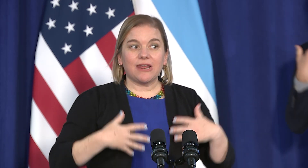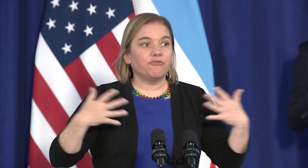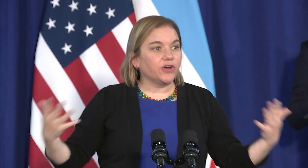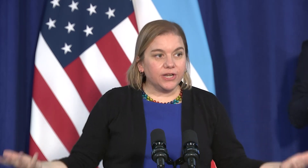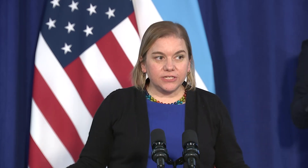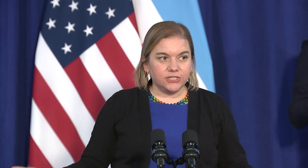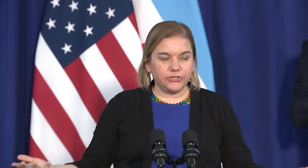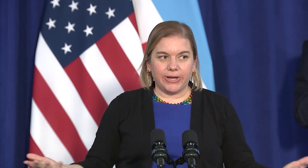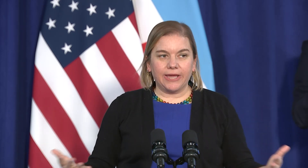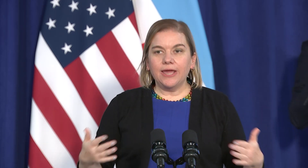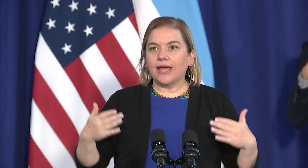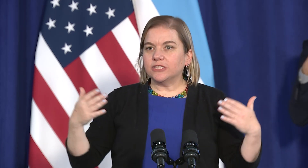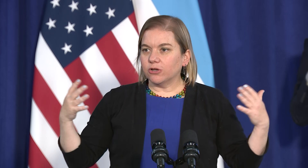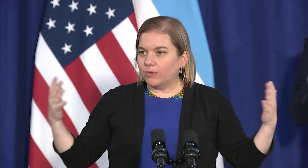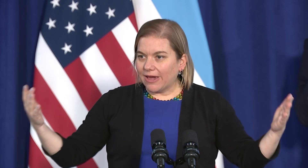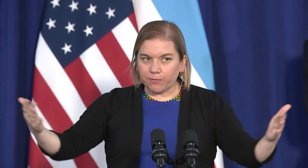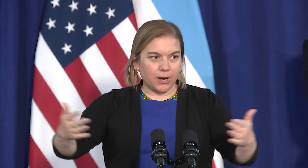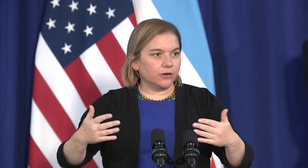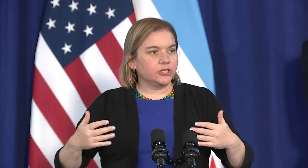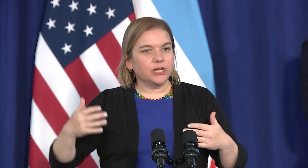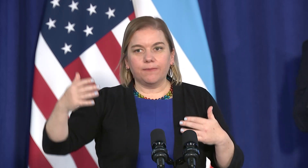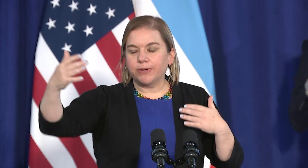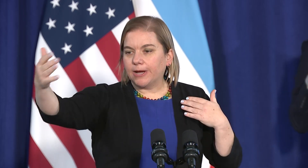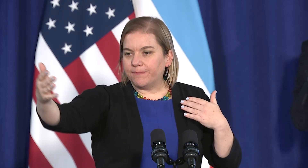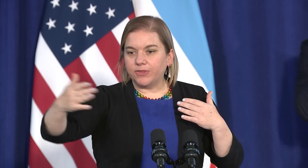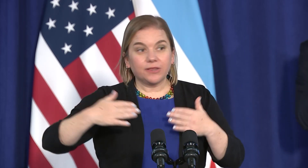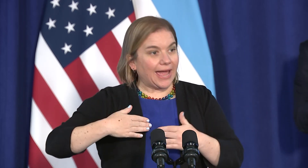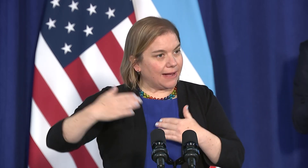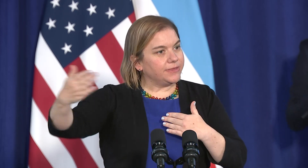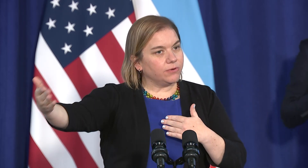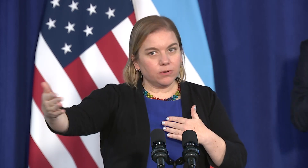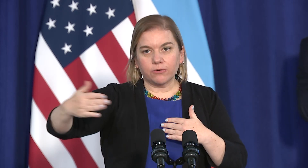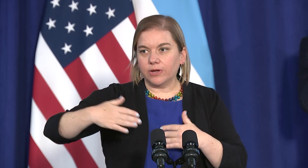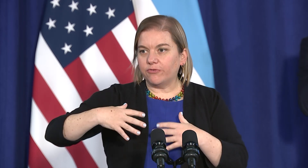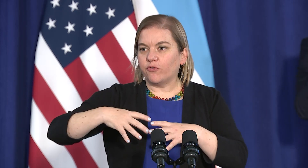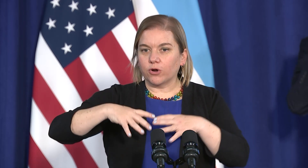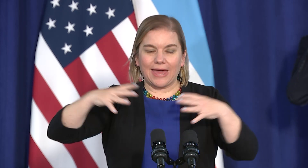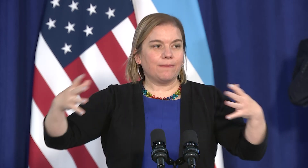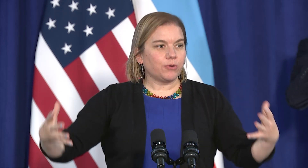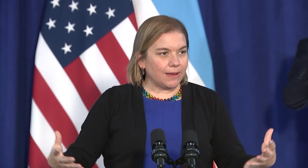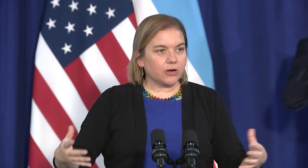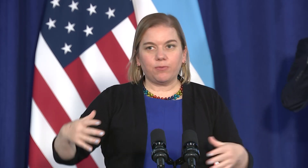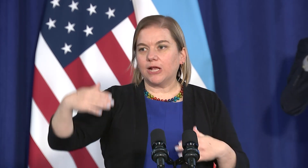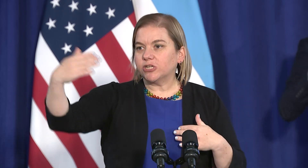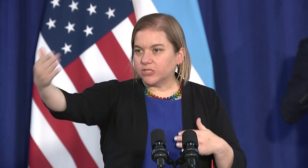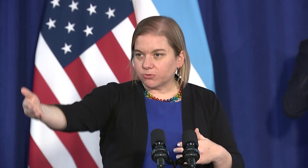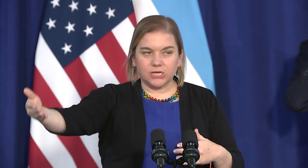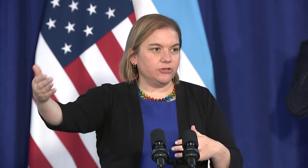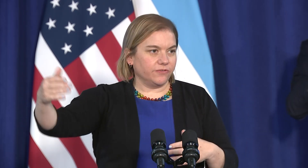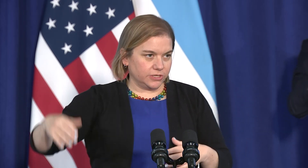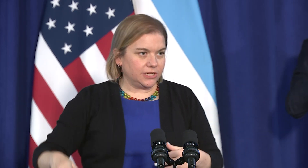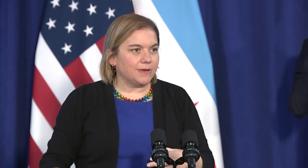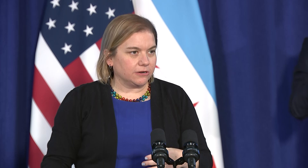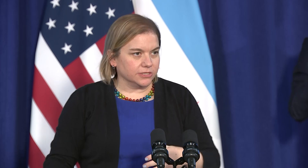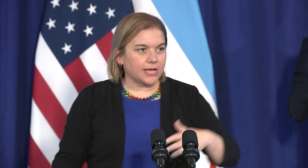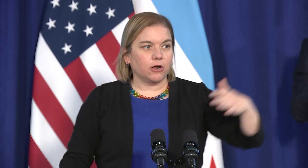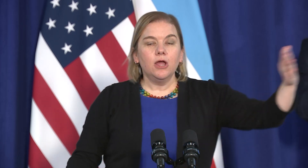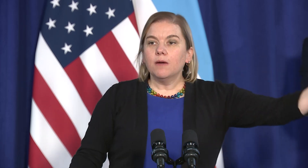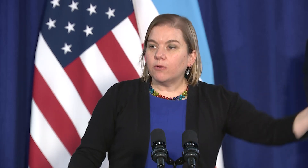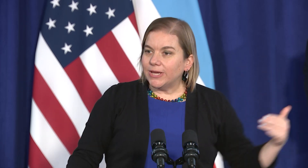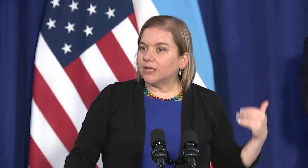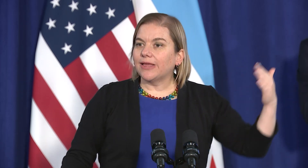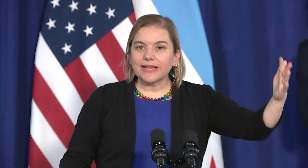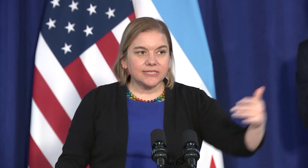CDPH. We didn't have funding to do it. And so we have a partnership. The lab that we work with for that primary project is Rush University Medical